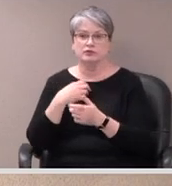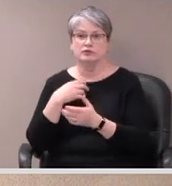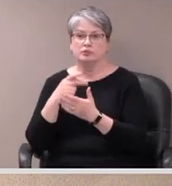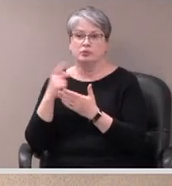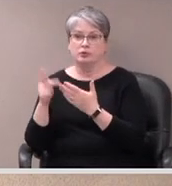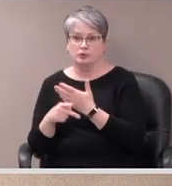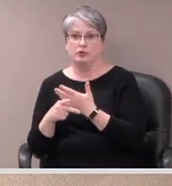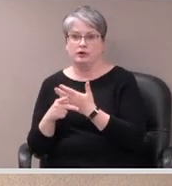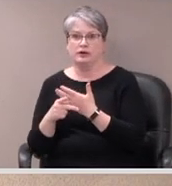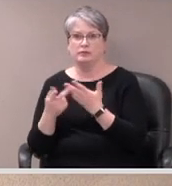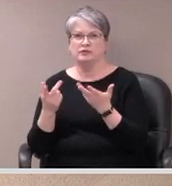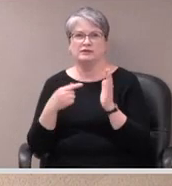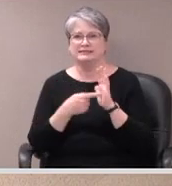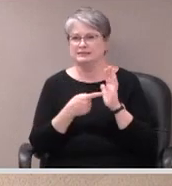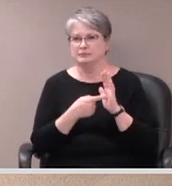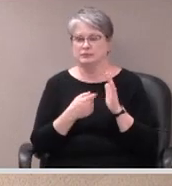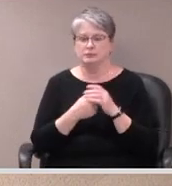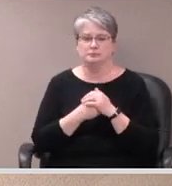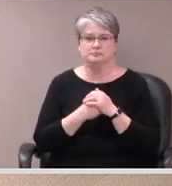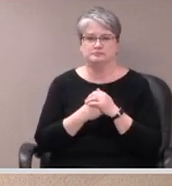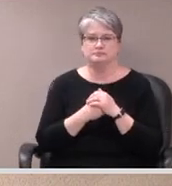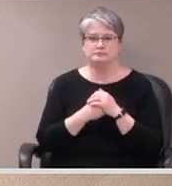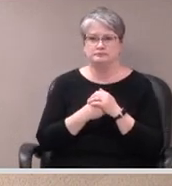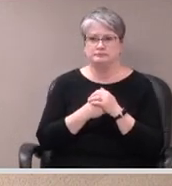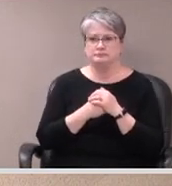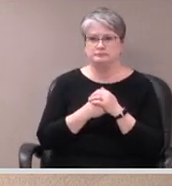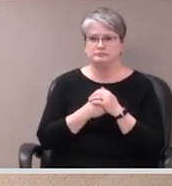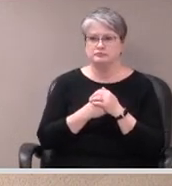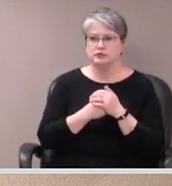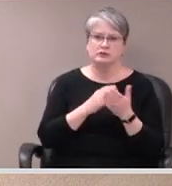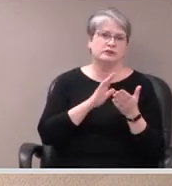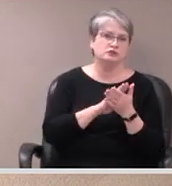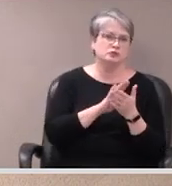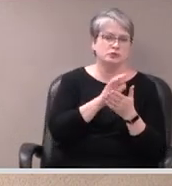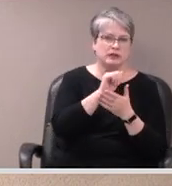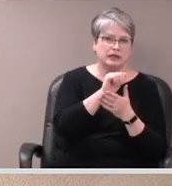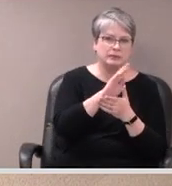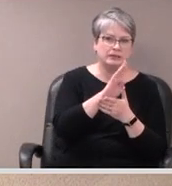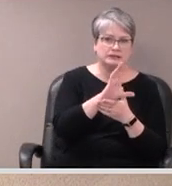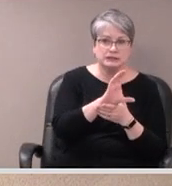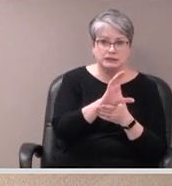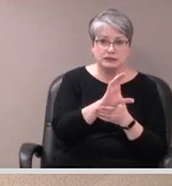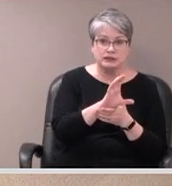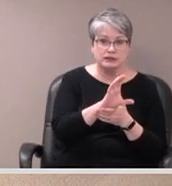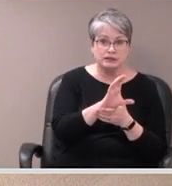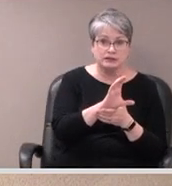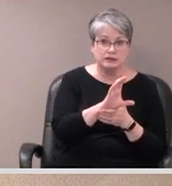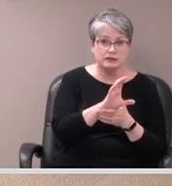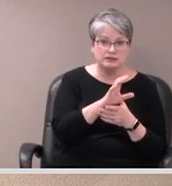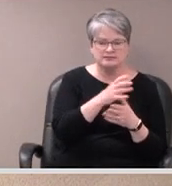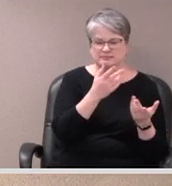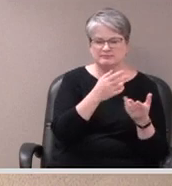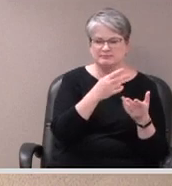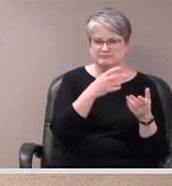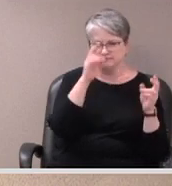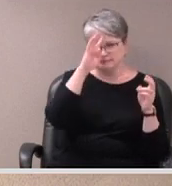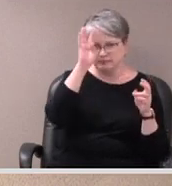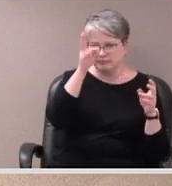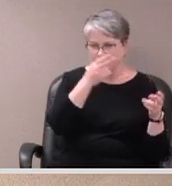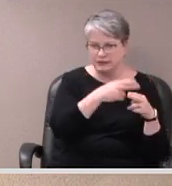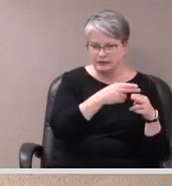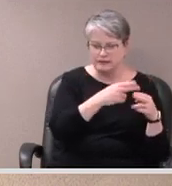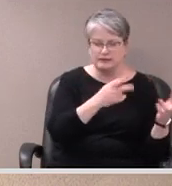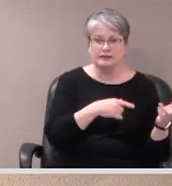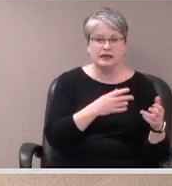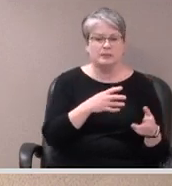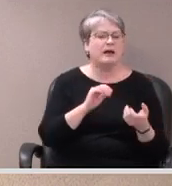particular, for example, if we took school ABC and we're given that school X amount of money, how does the